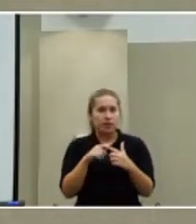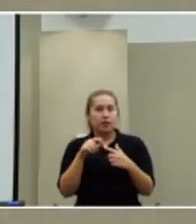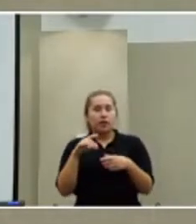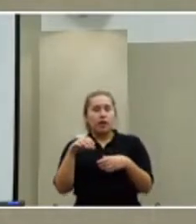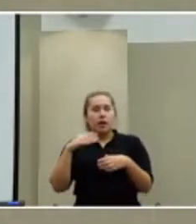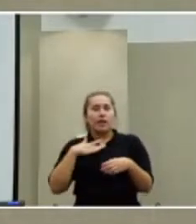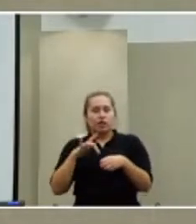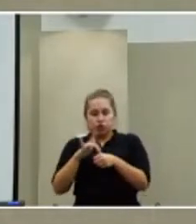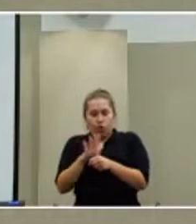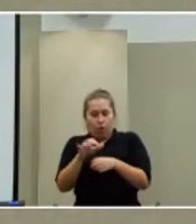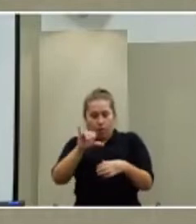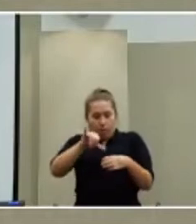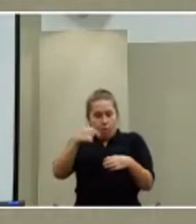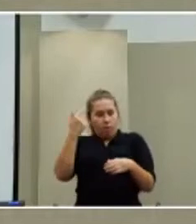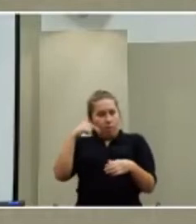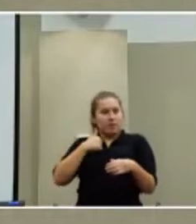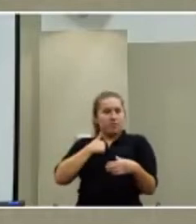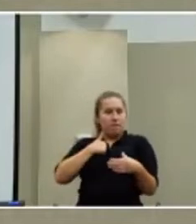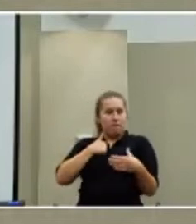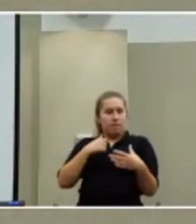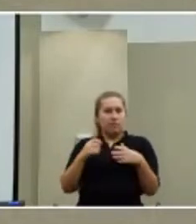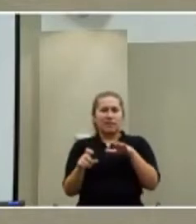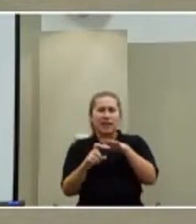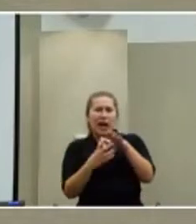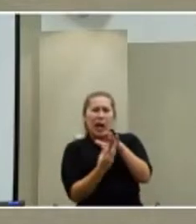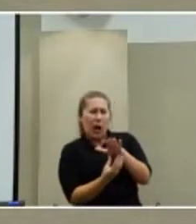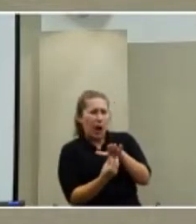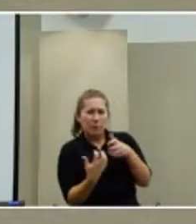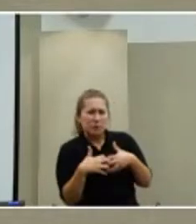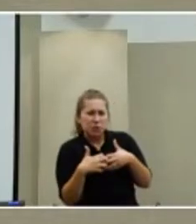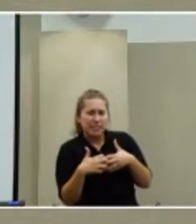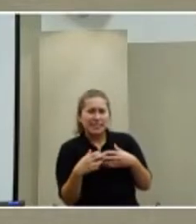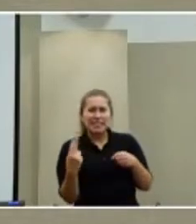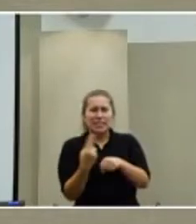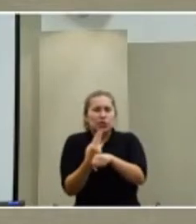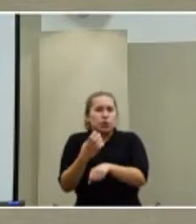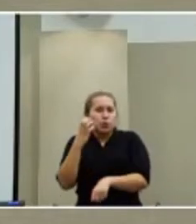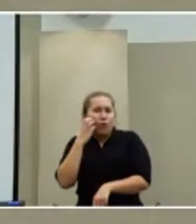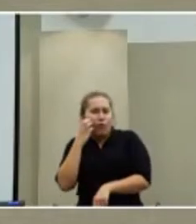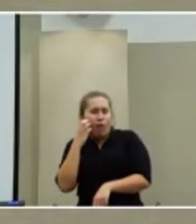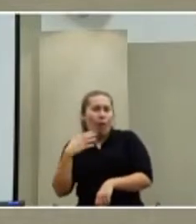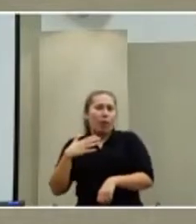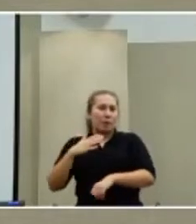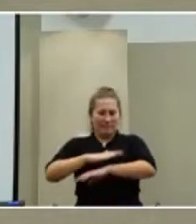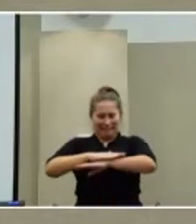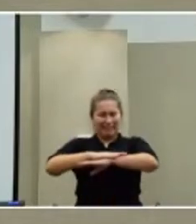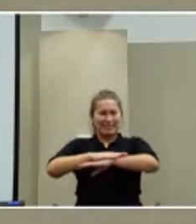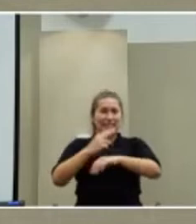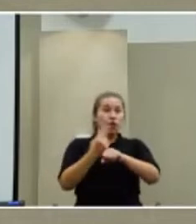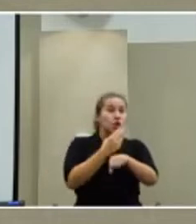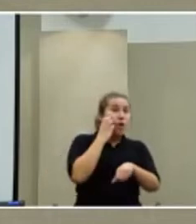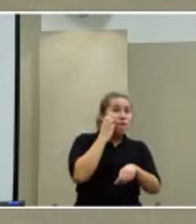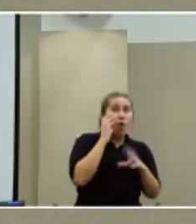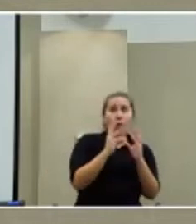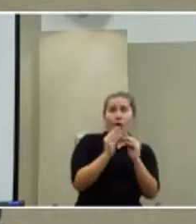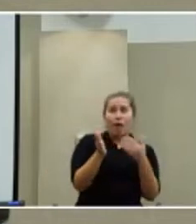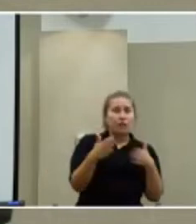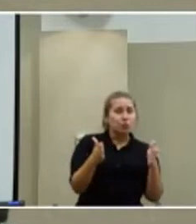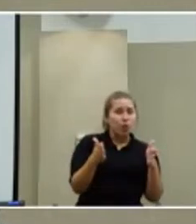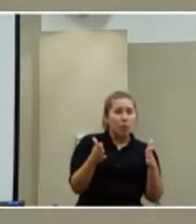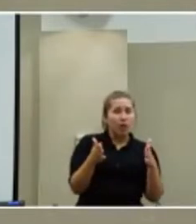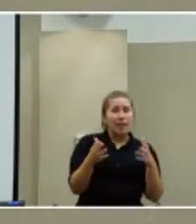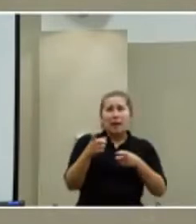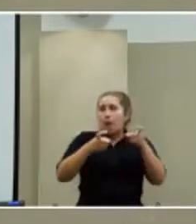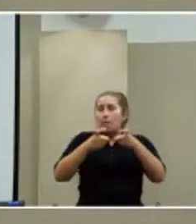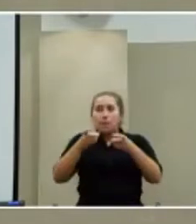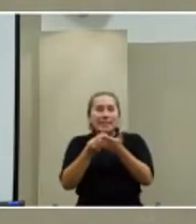soda, make a photocopy machine, use the phone on my desk, use the phone in a conference room, manage